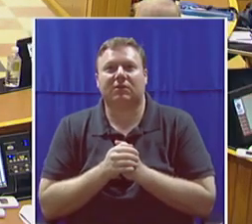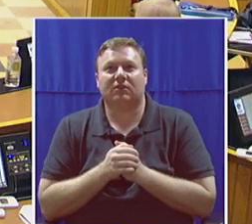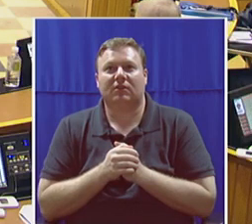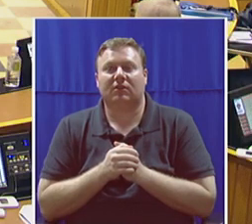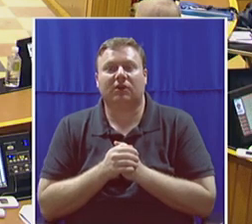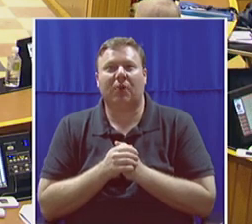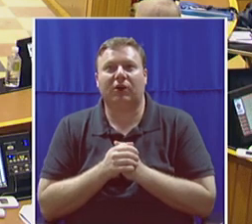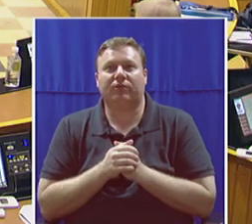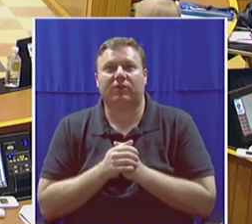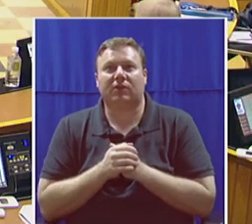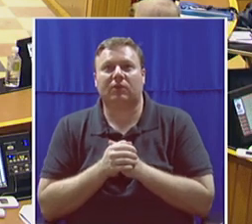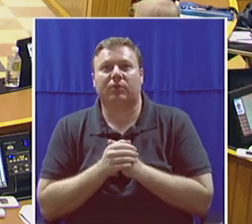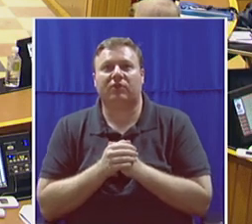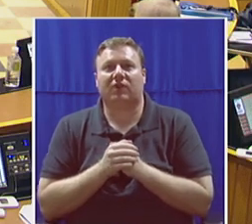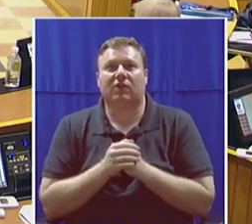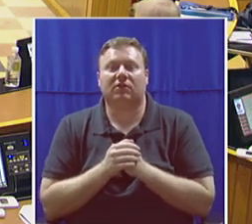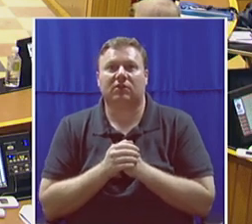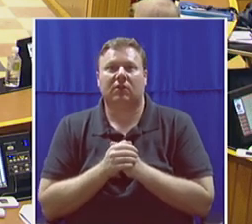Minister uh